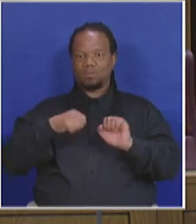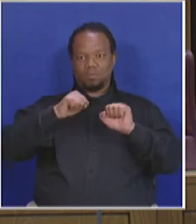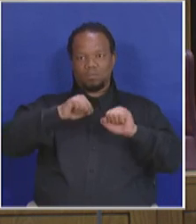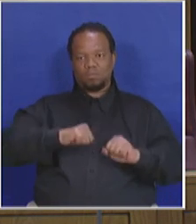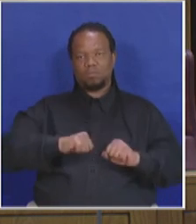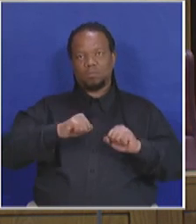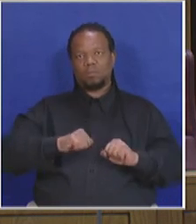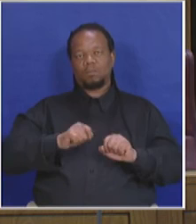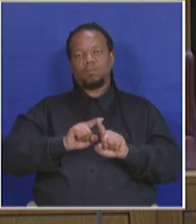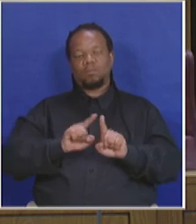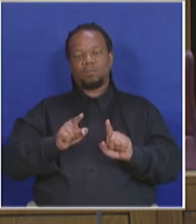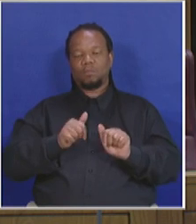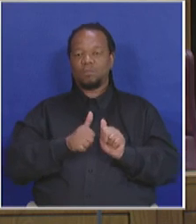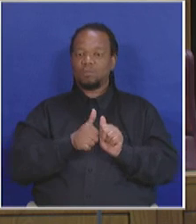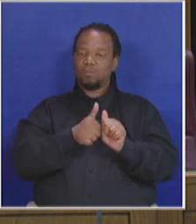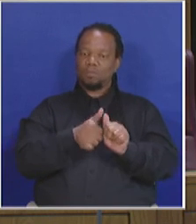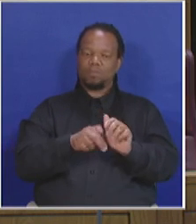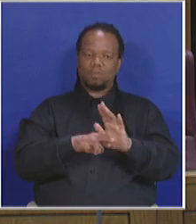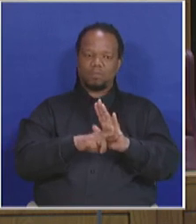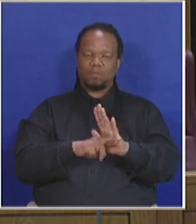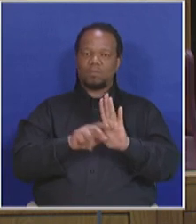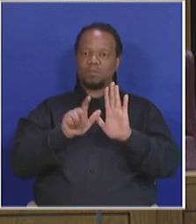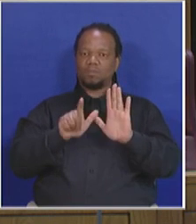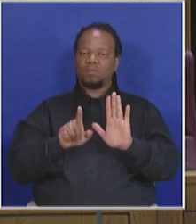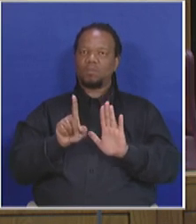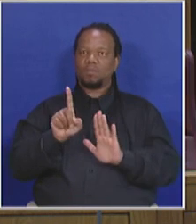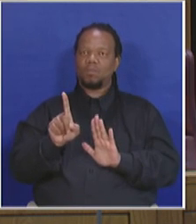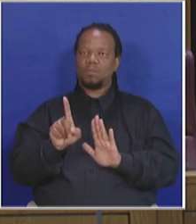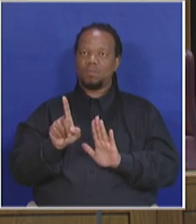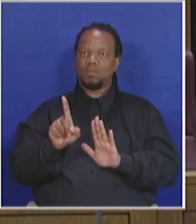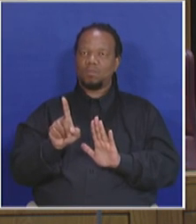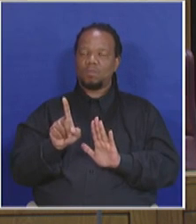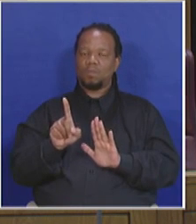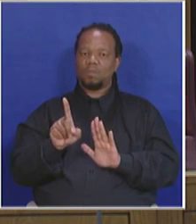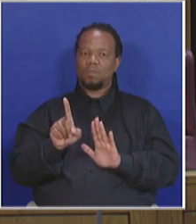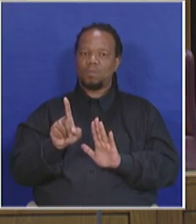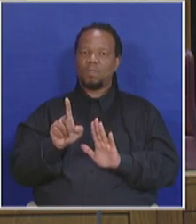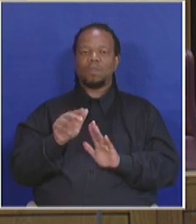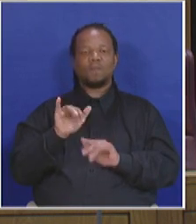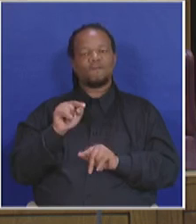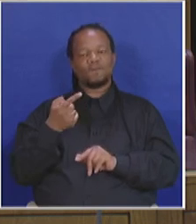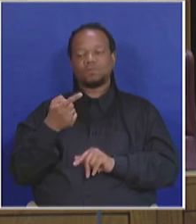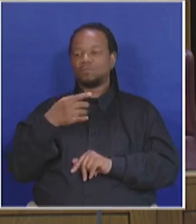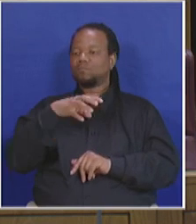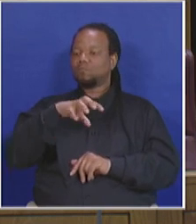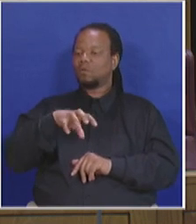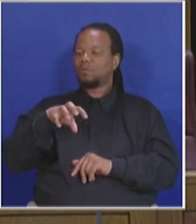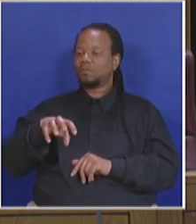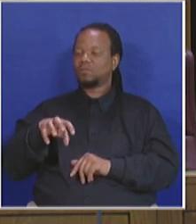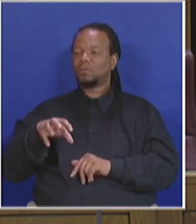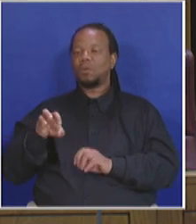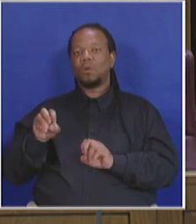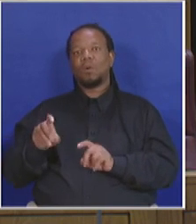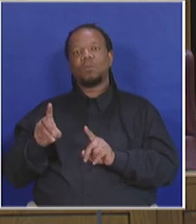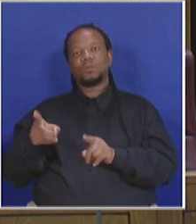In accordance to Rule 71, I shall first allow provinces the opportunity to make